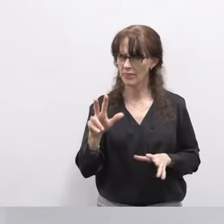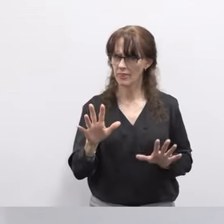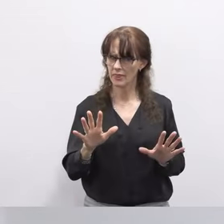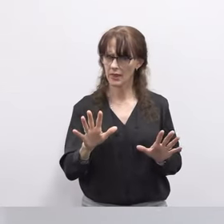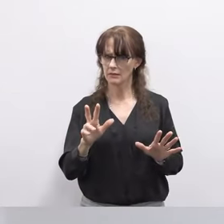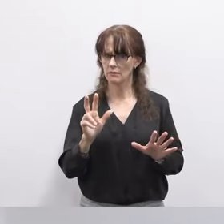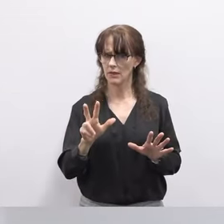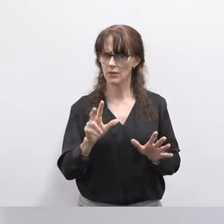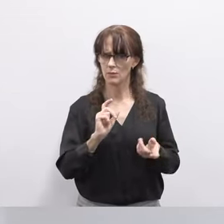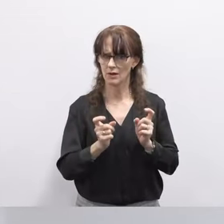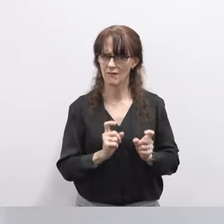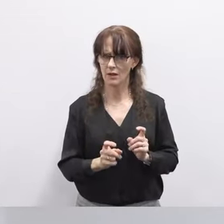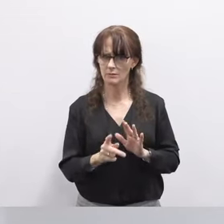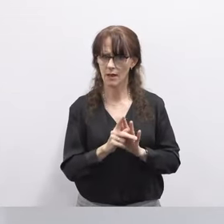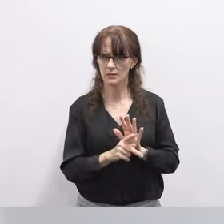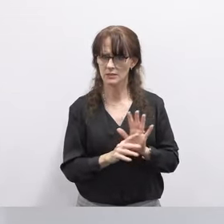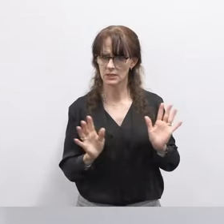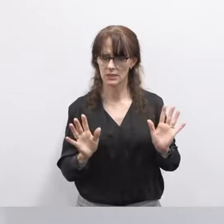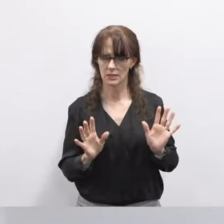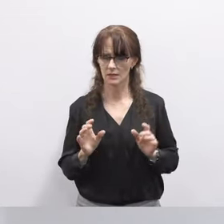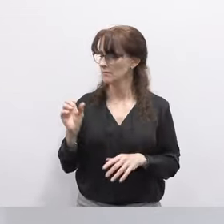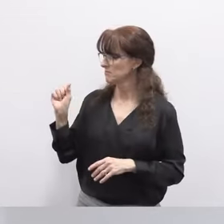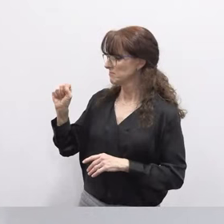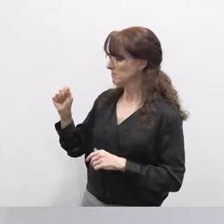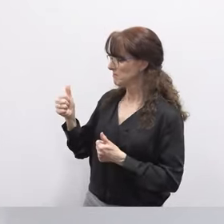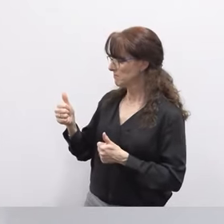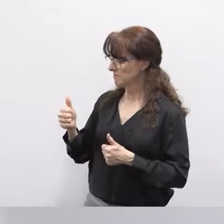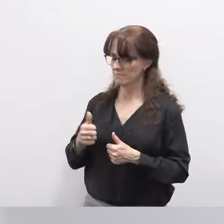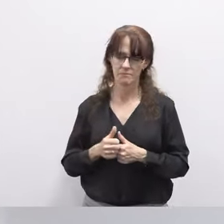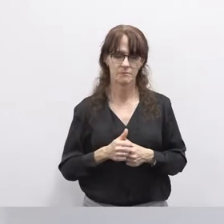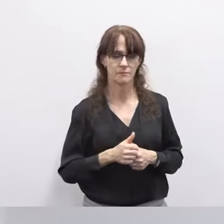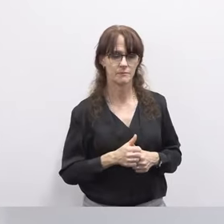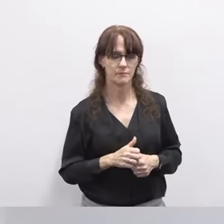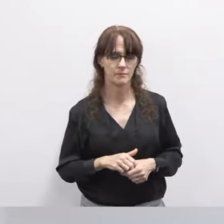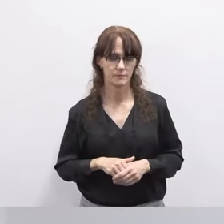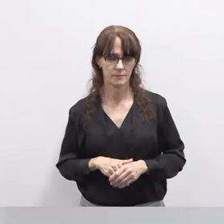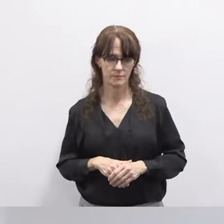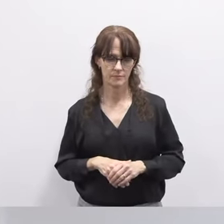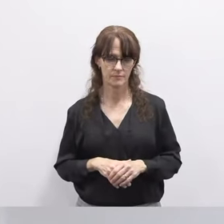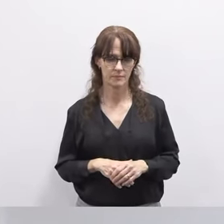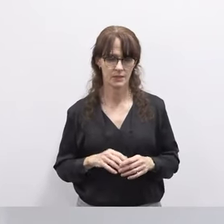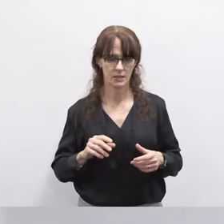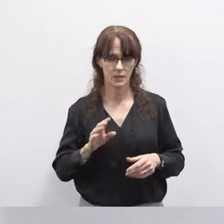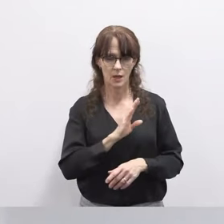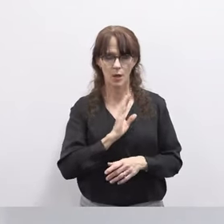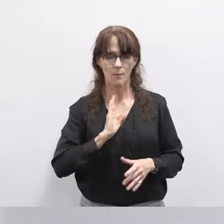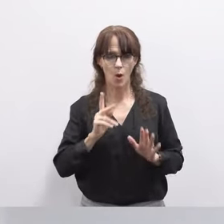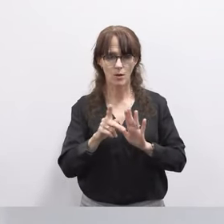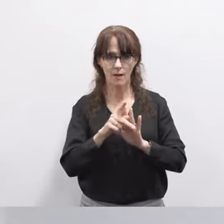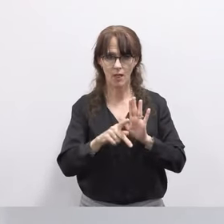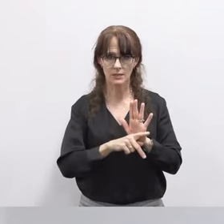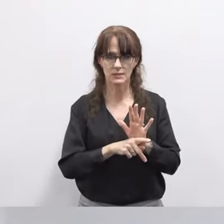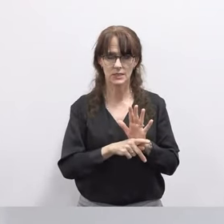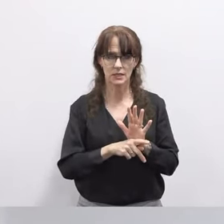updated, revised policies here. Absolutely. So let's start with board policy